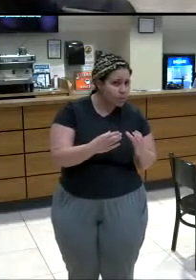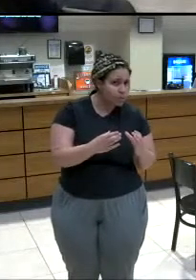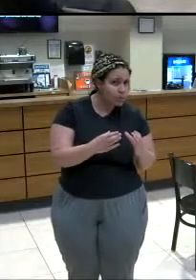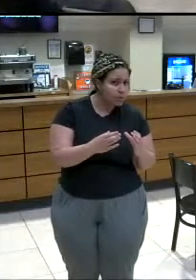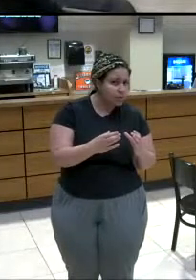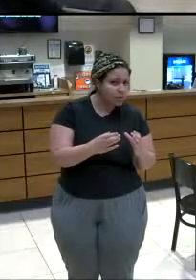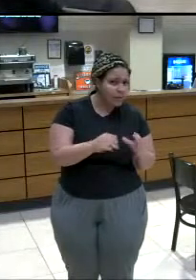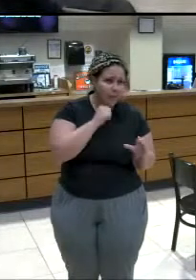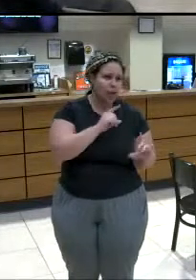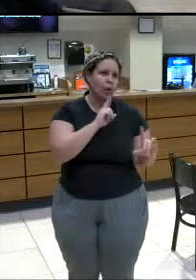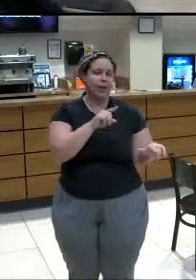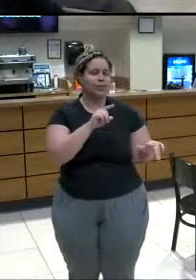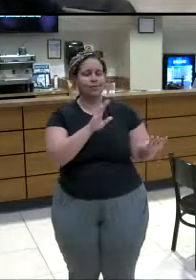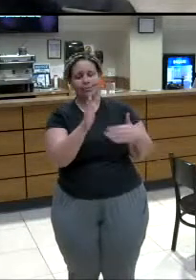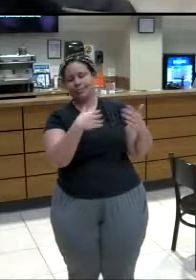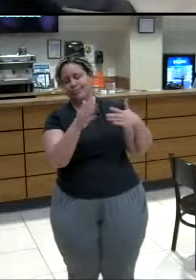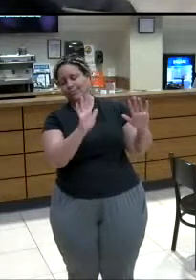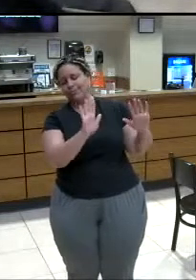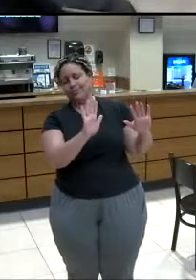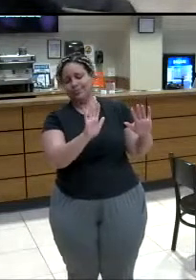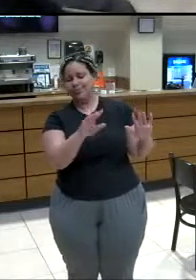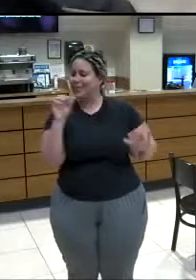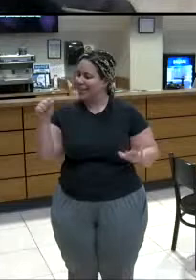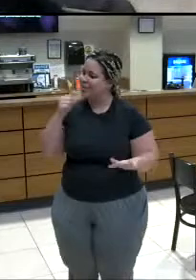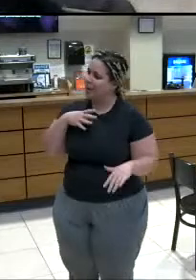Don't answer. Okay. Yes, ma'am. Thank you.